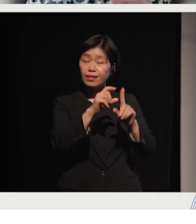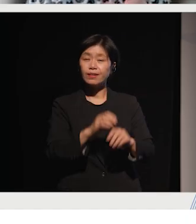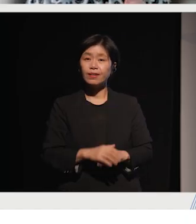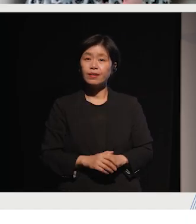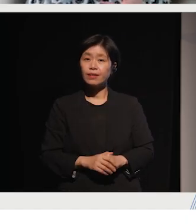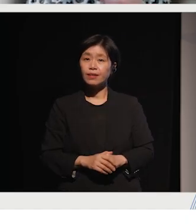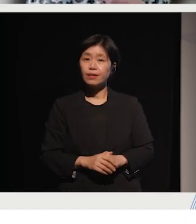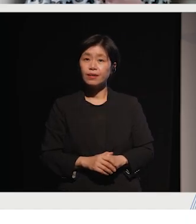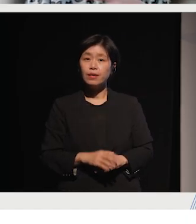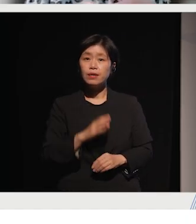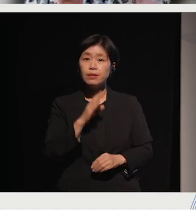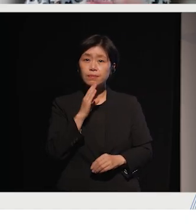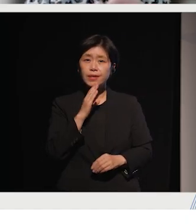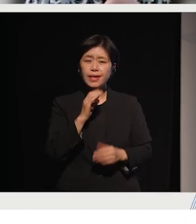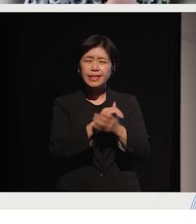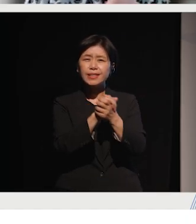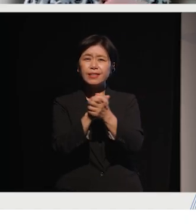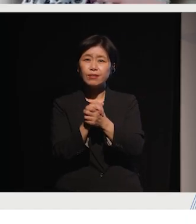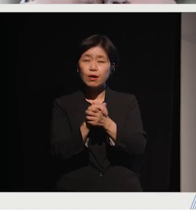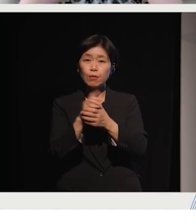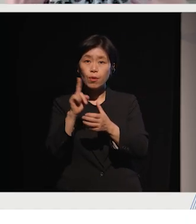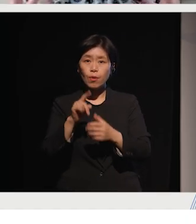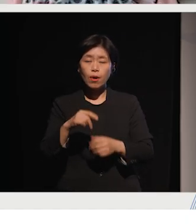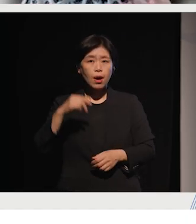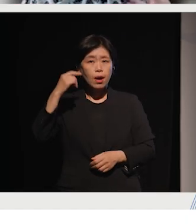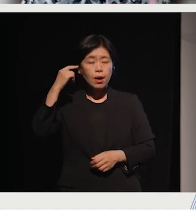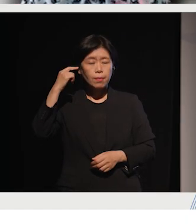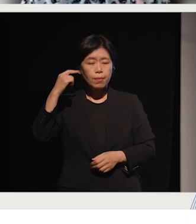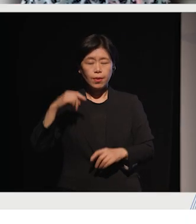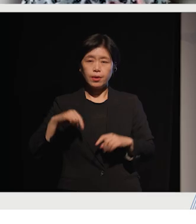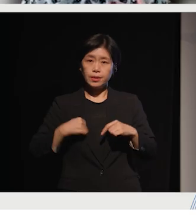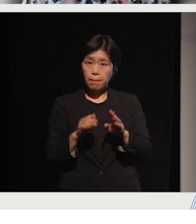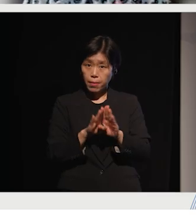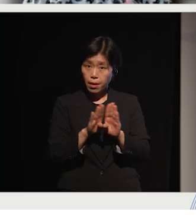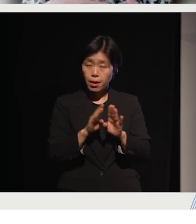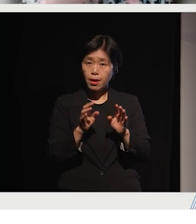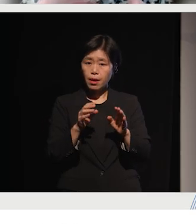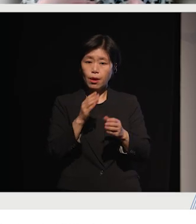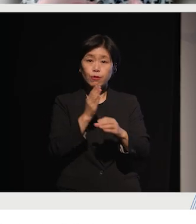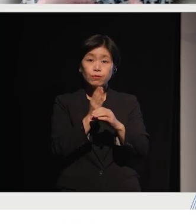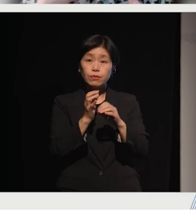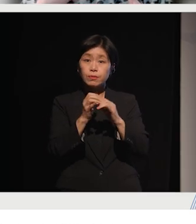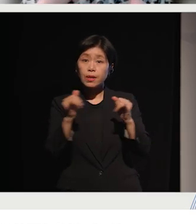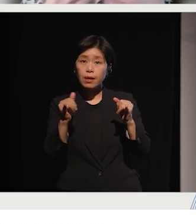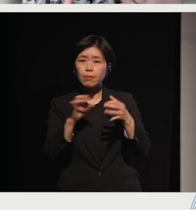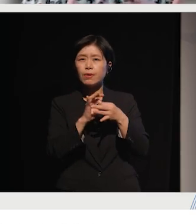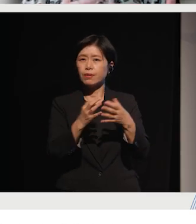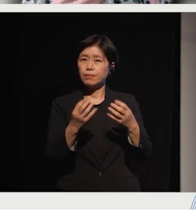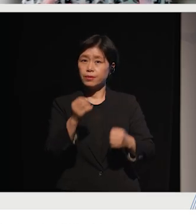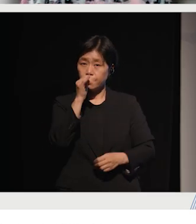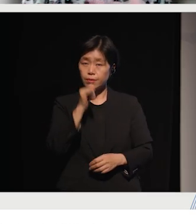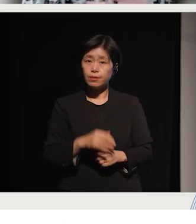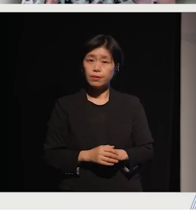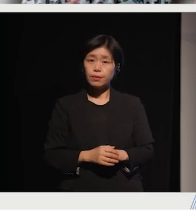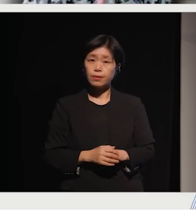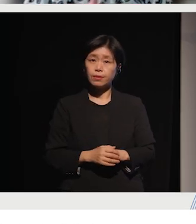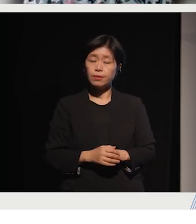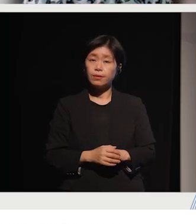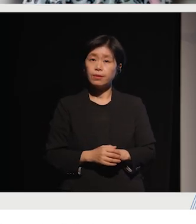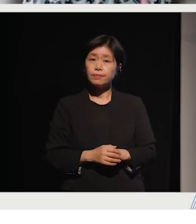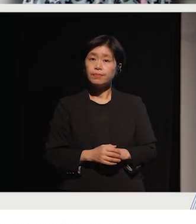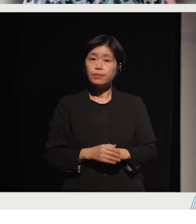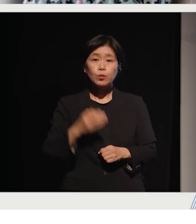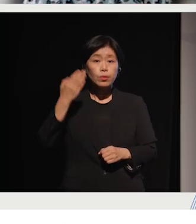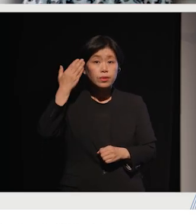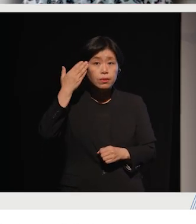have intellectual disabilities, ADHD, amongst many others. And usually what we do is a museum